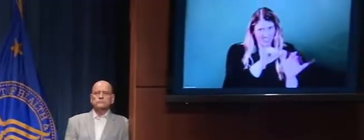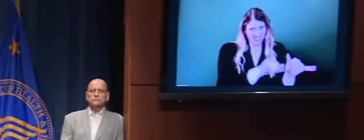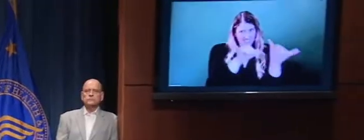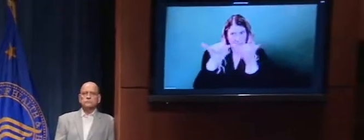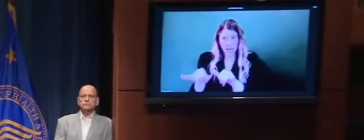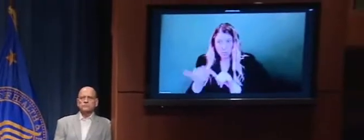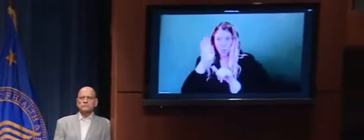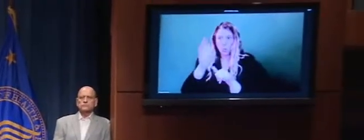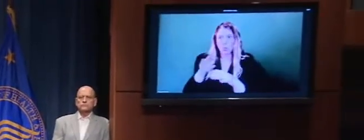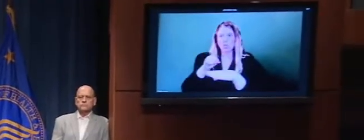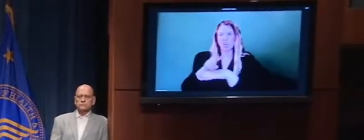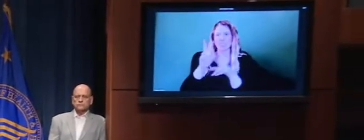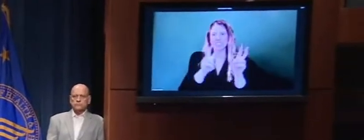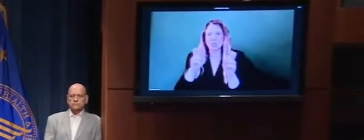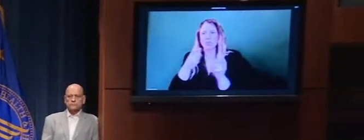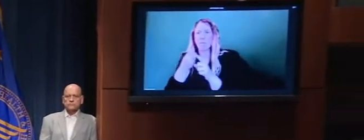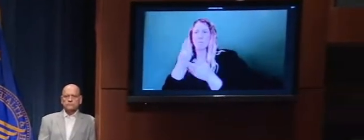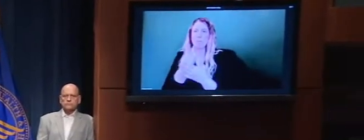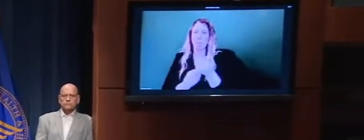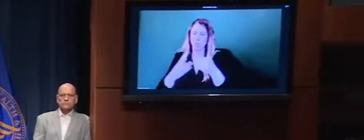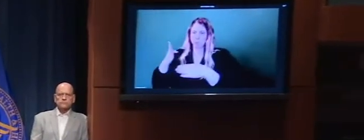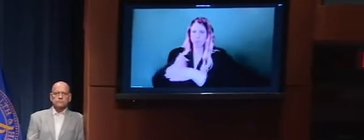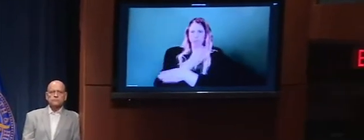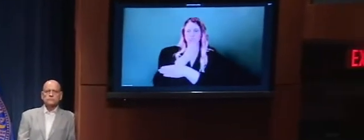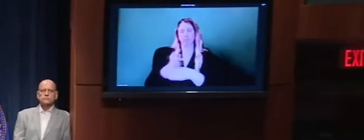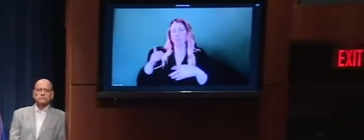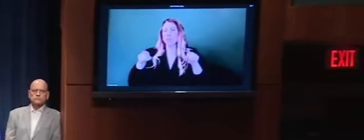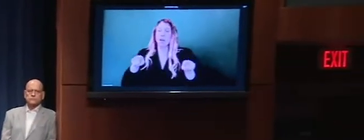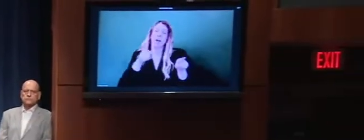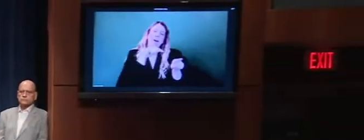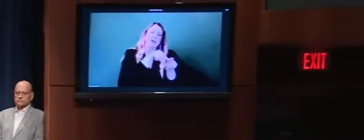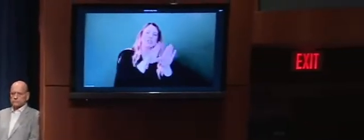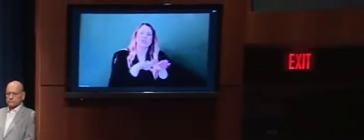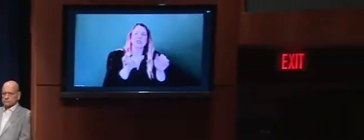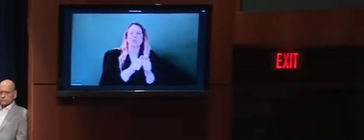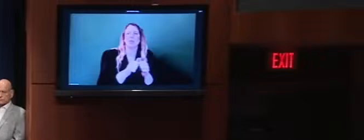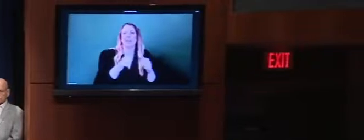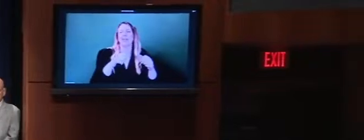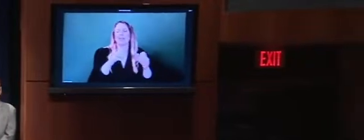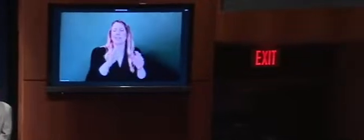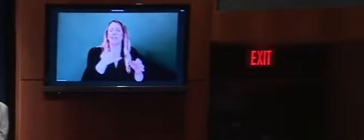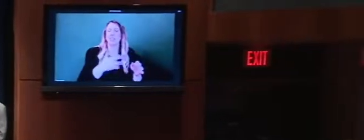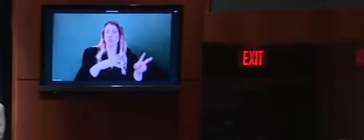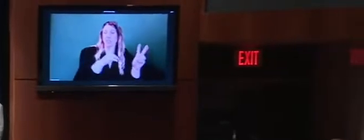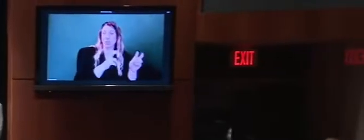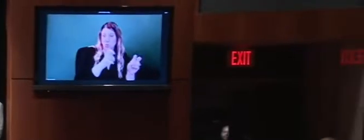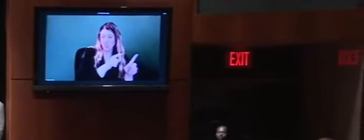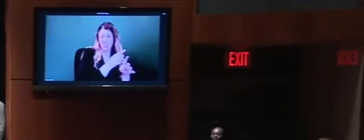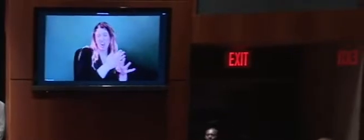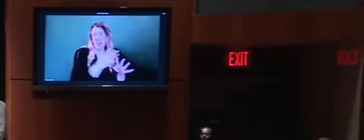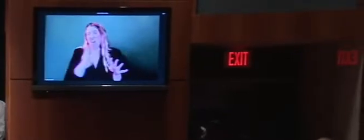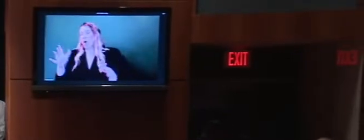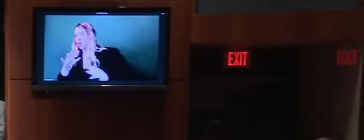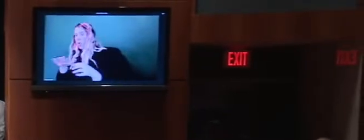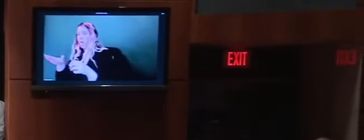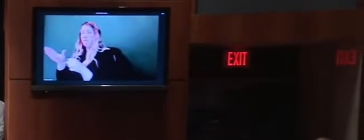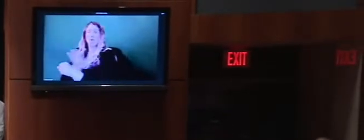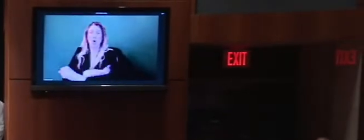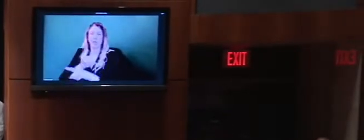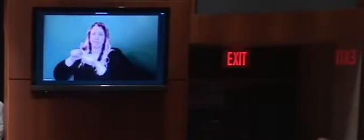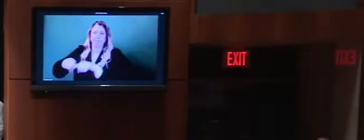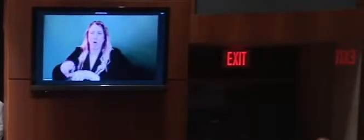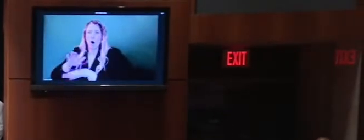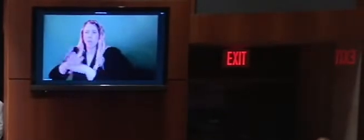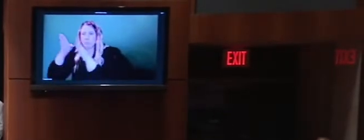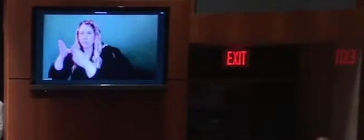of the spectrum? Children who struggle with, let's say, sensory issues, all the way to those who are fully care dependent, unable to speak. Would it